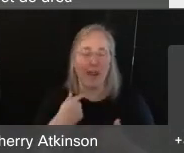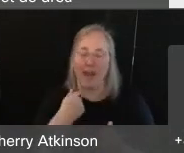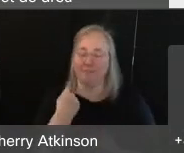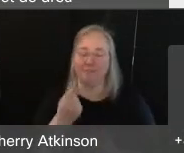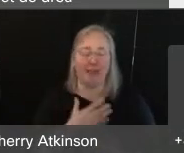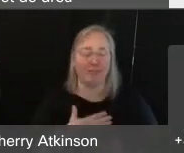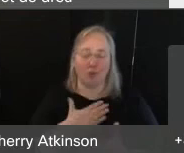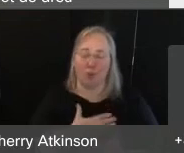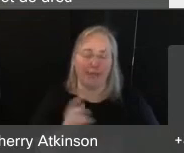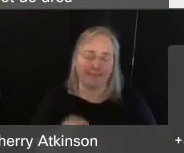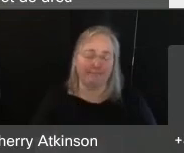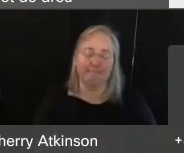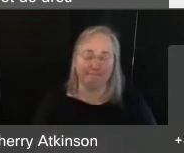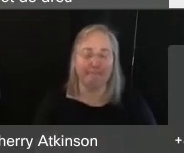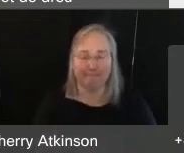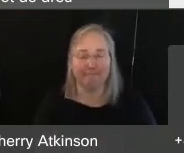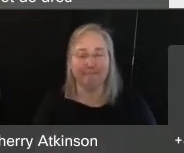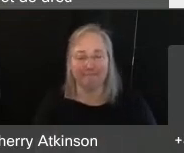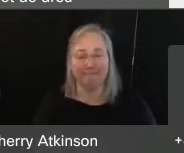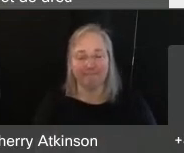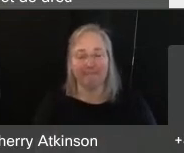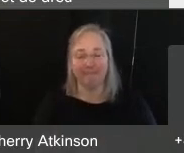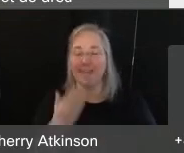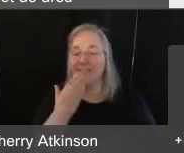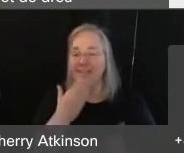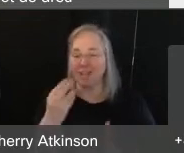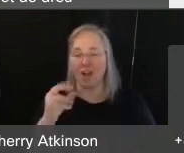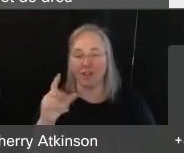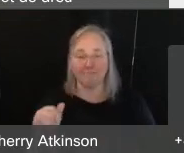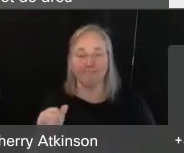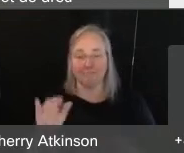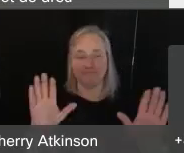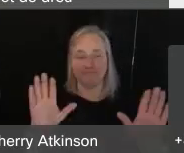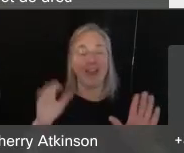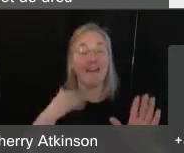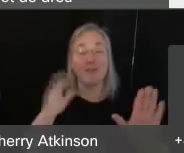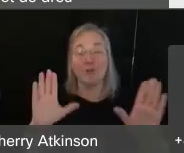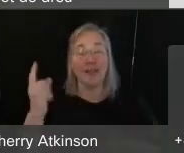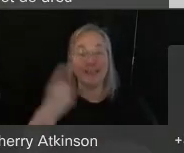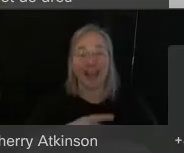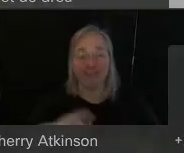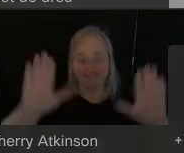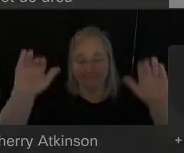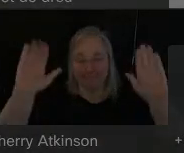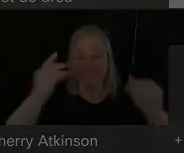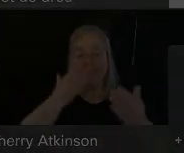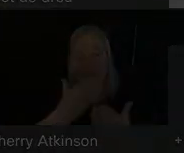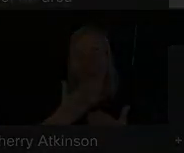Thanks, Holly. Everybody have a great day. Thank you.